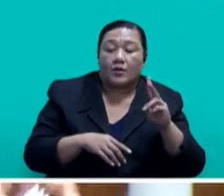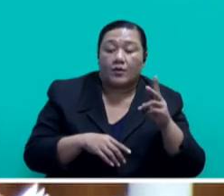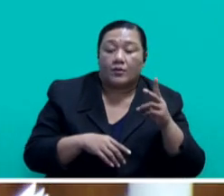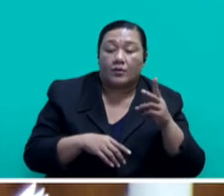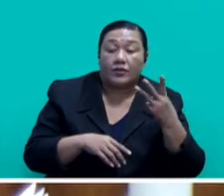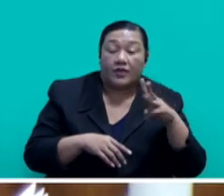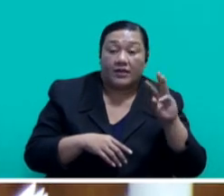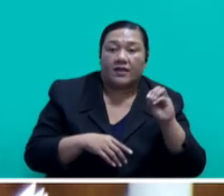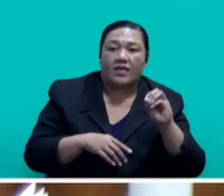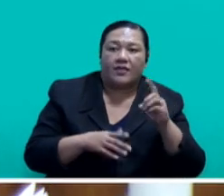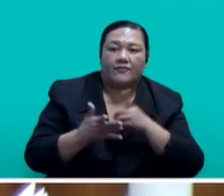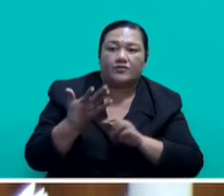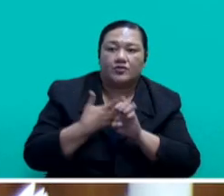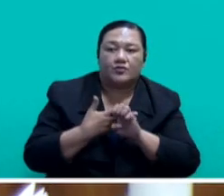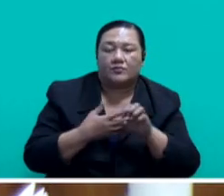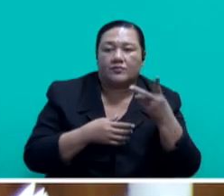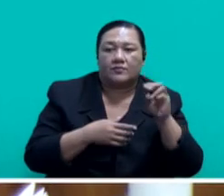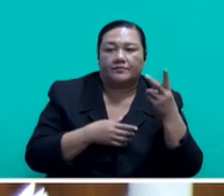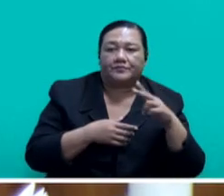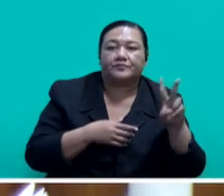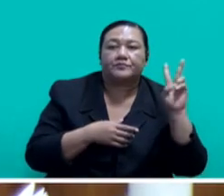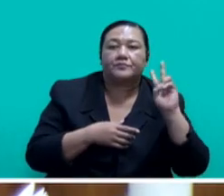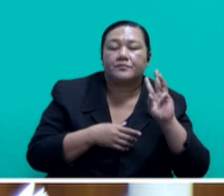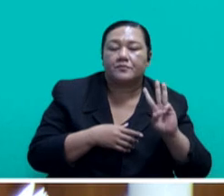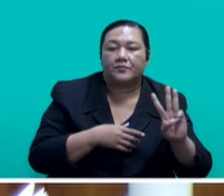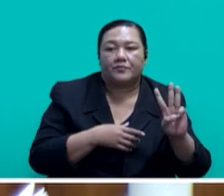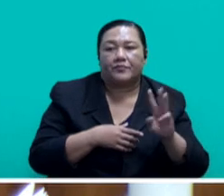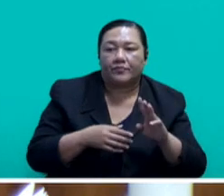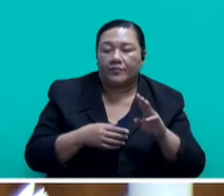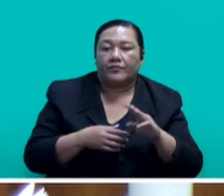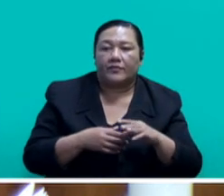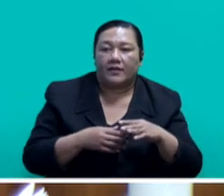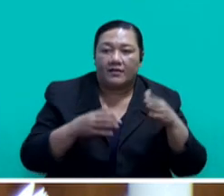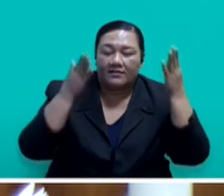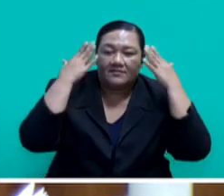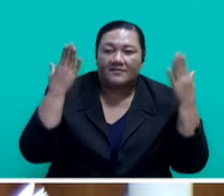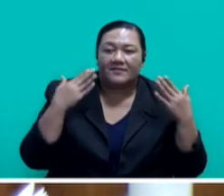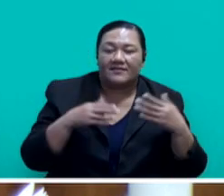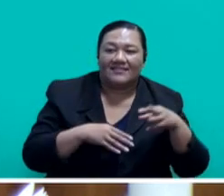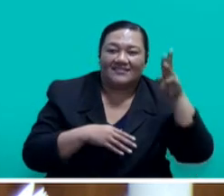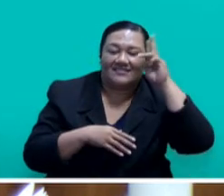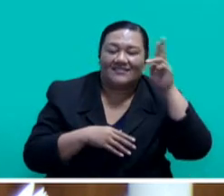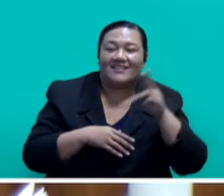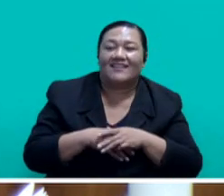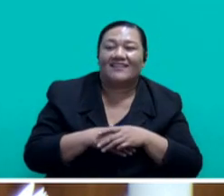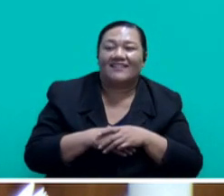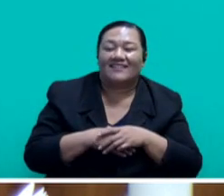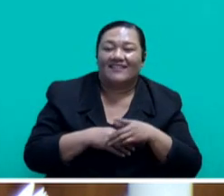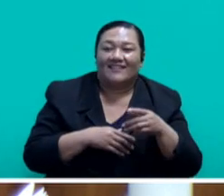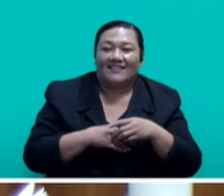Mr. Speaker, sir, I would like to acknowledge the Honourable Minister for Finance for an